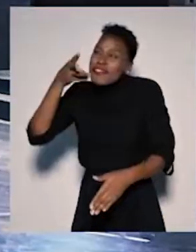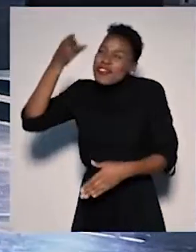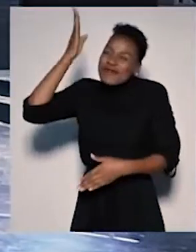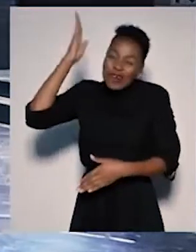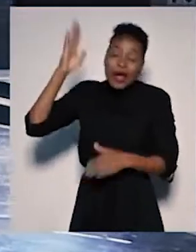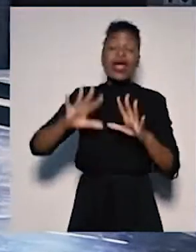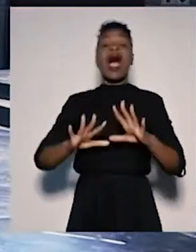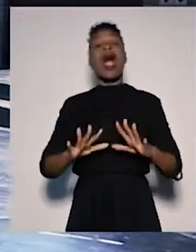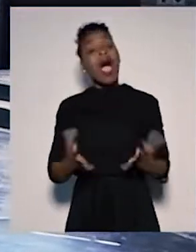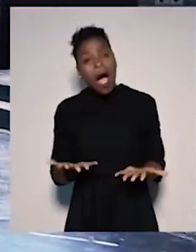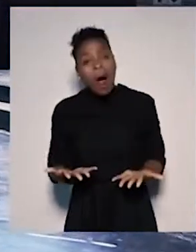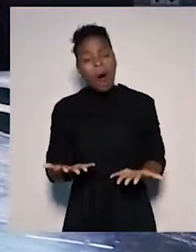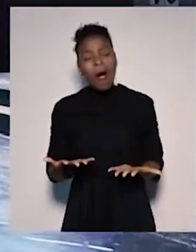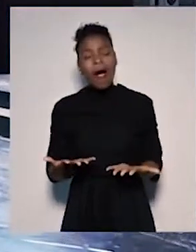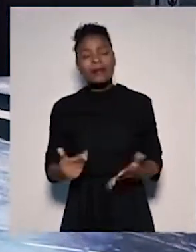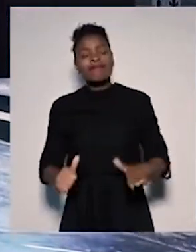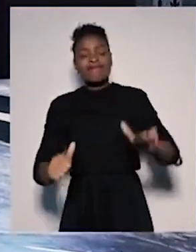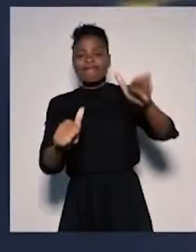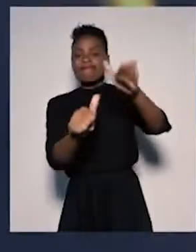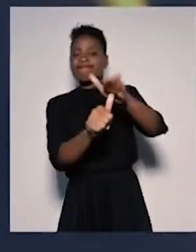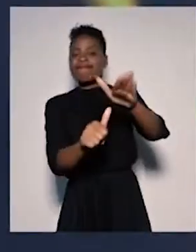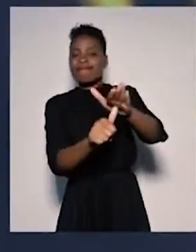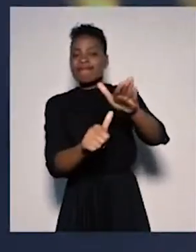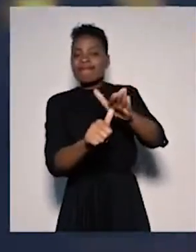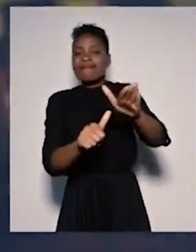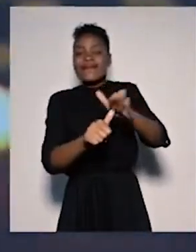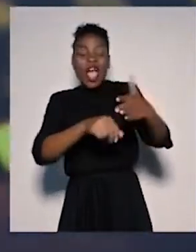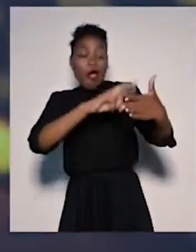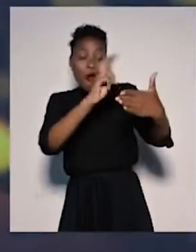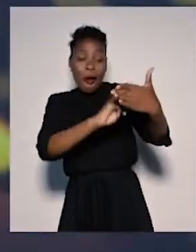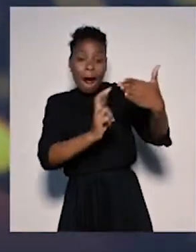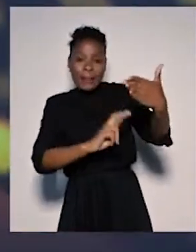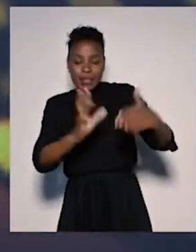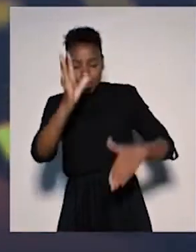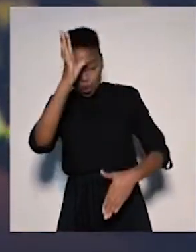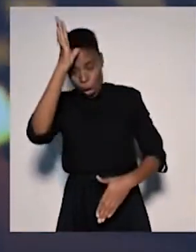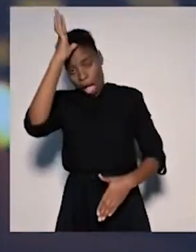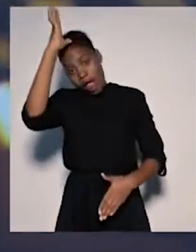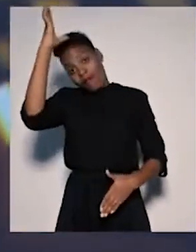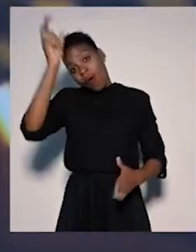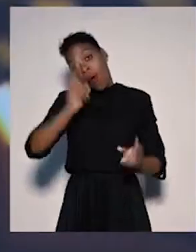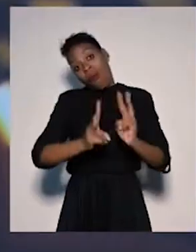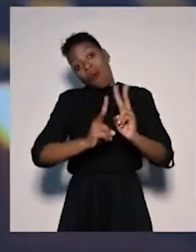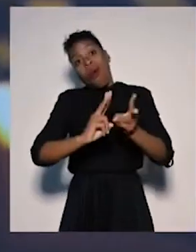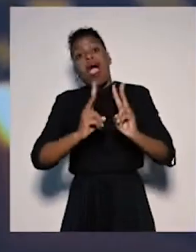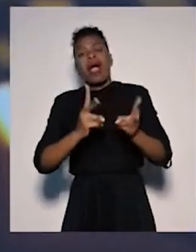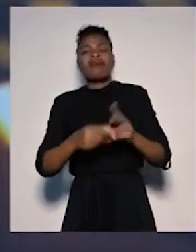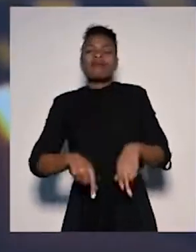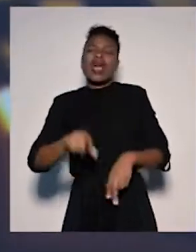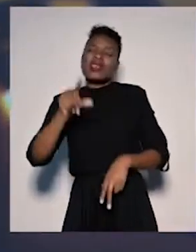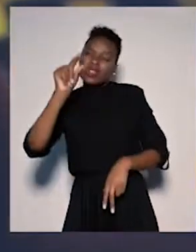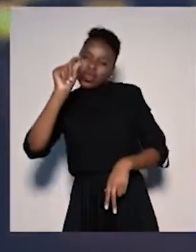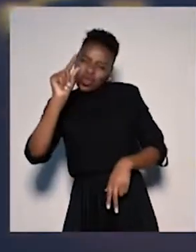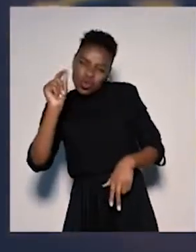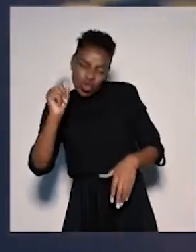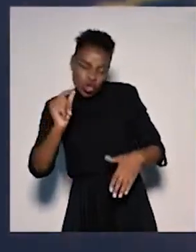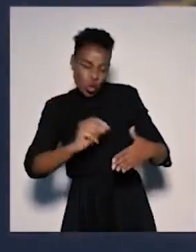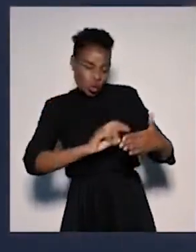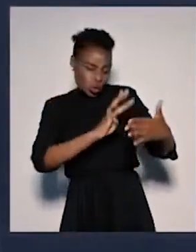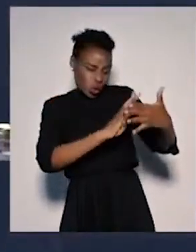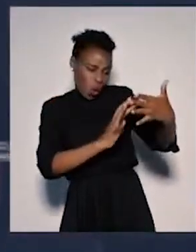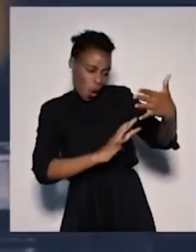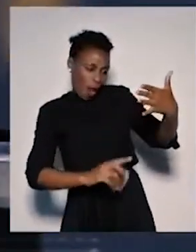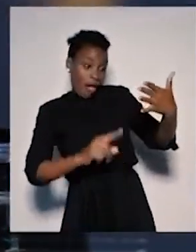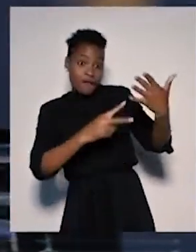an important thing. And it's even more important, Bazalana, because when we read Romans 12, we read a very interesting passage, verse